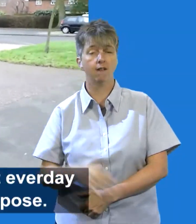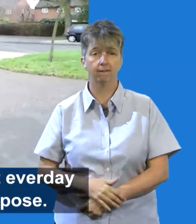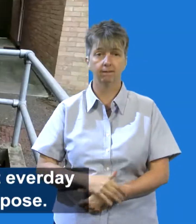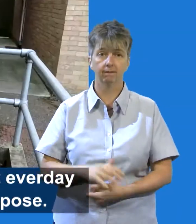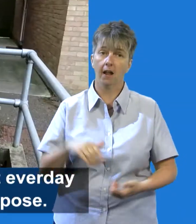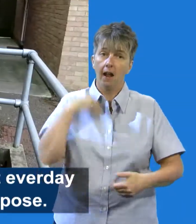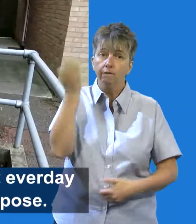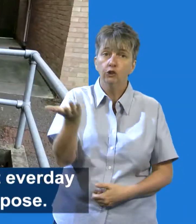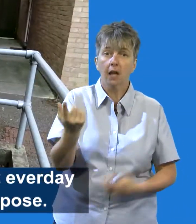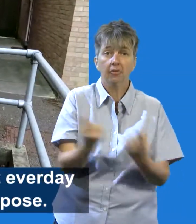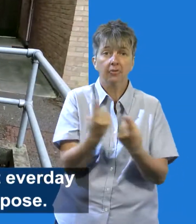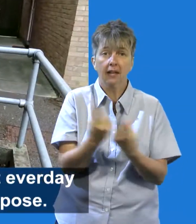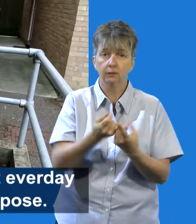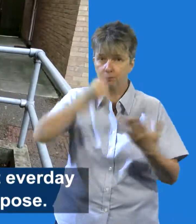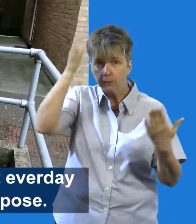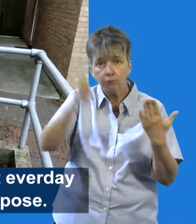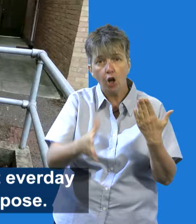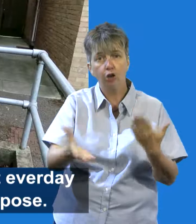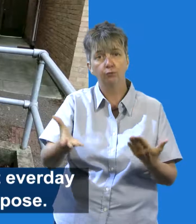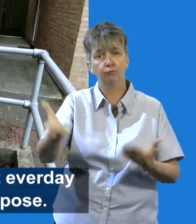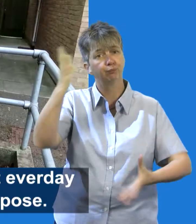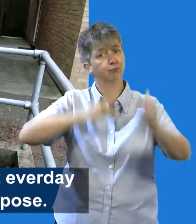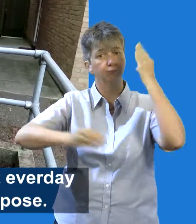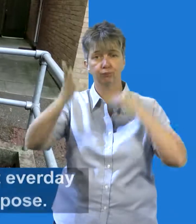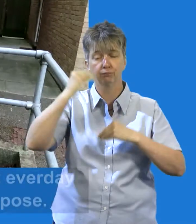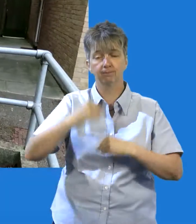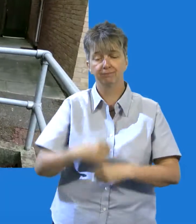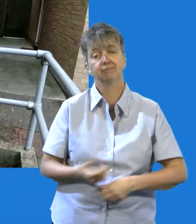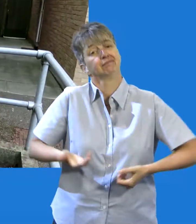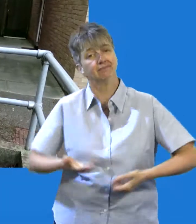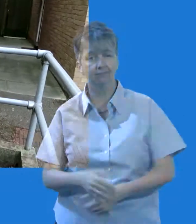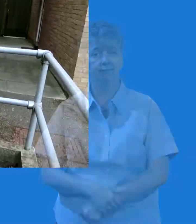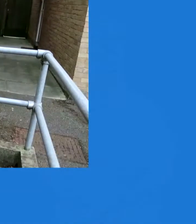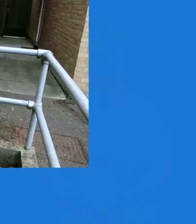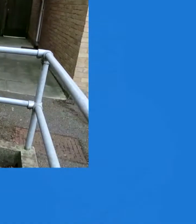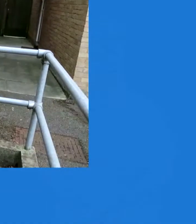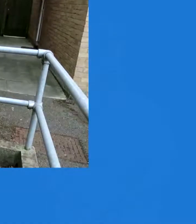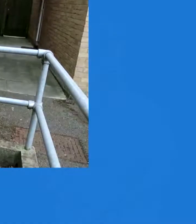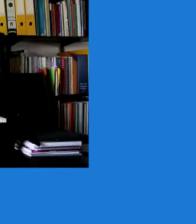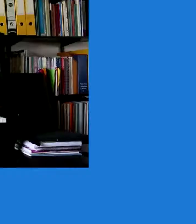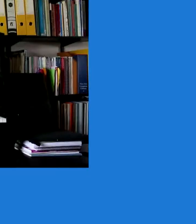being alive and all the things that every day affords as an experience, I suppose.